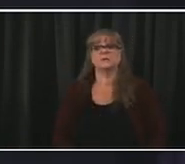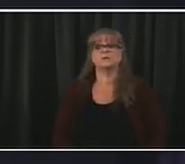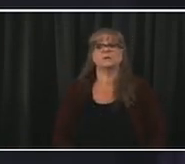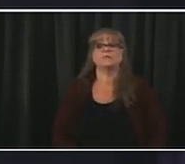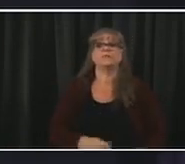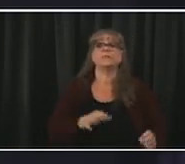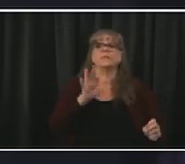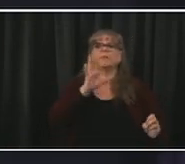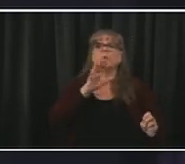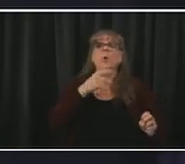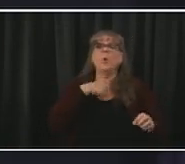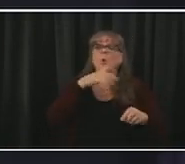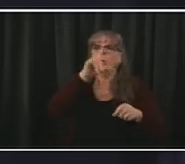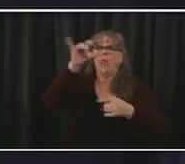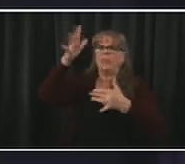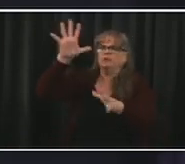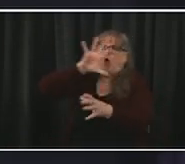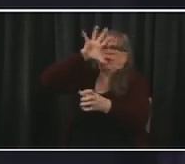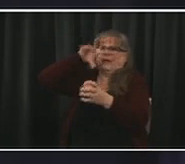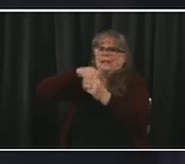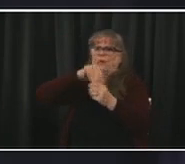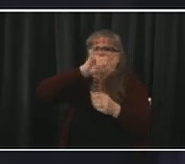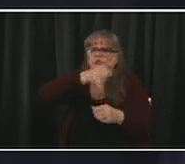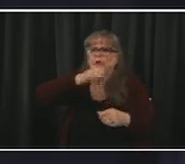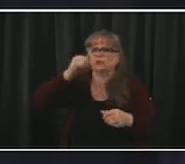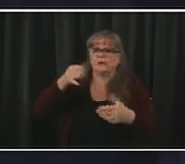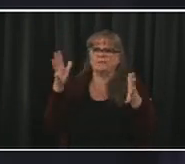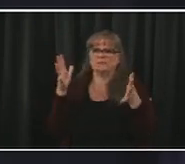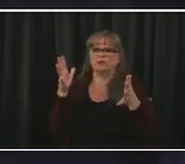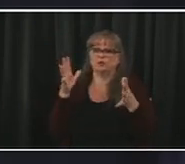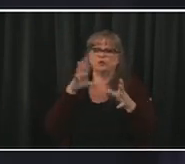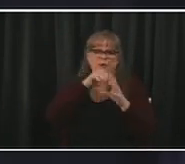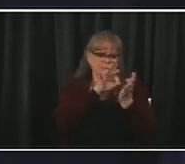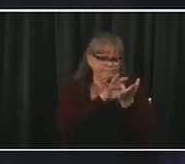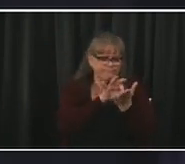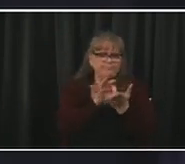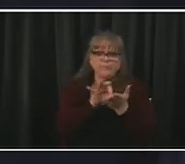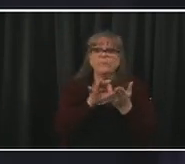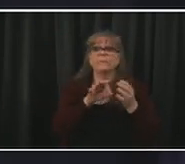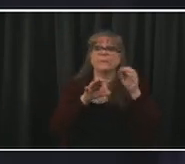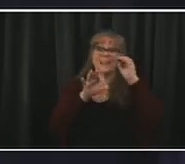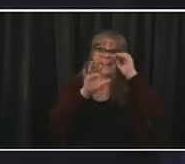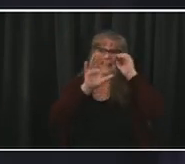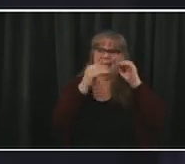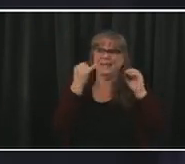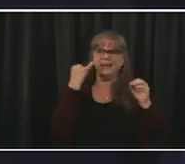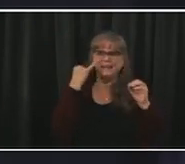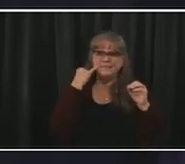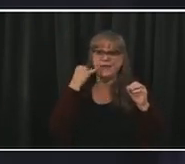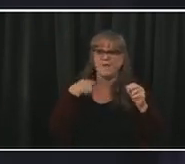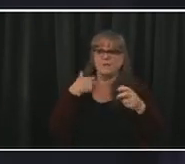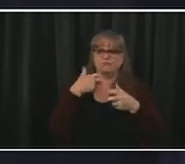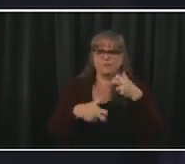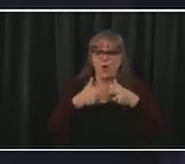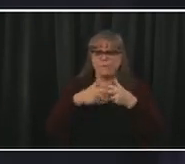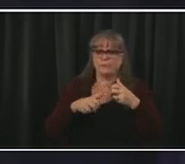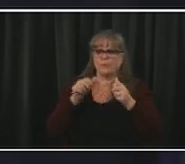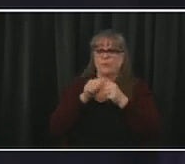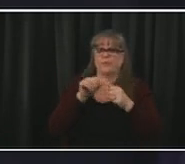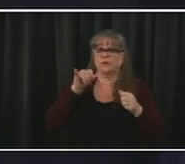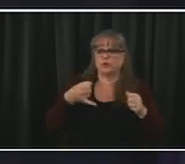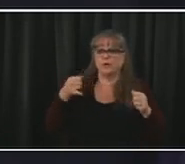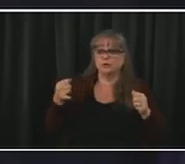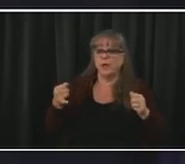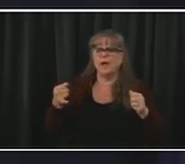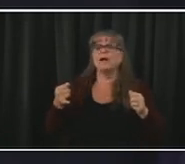Johnson. So if there was a setback or a problem with that, that would actually push dates